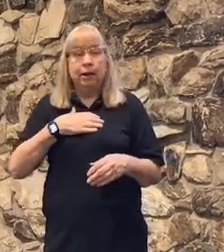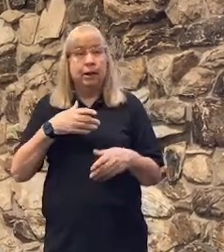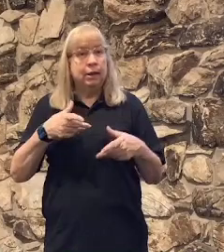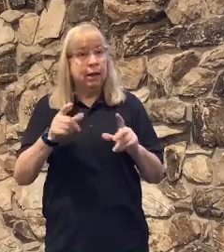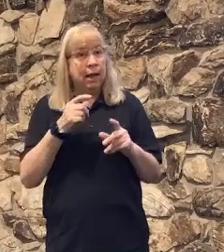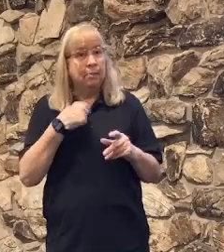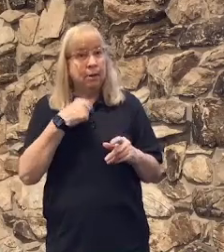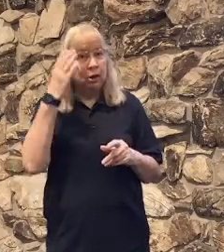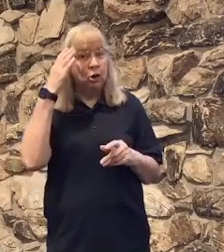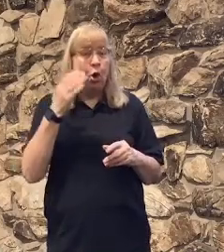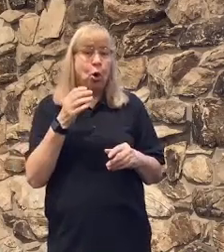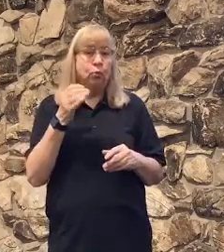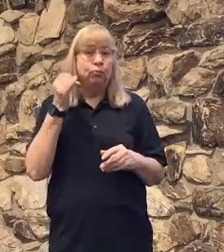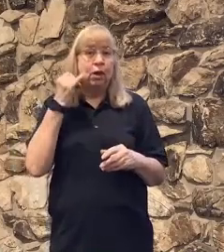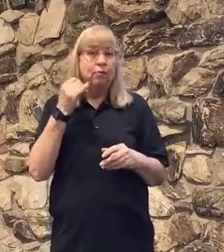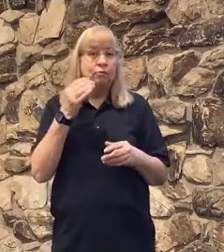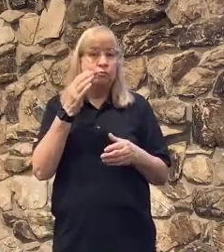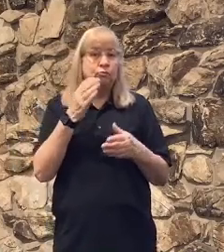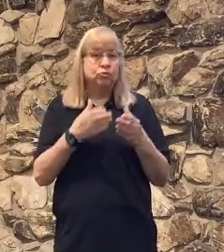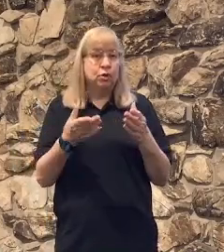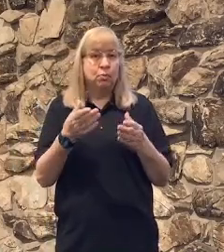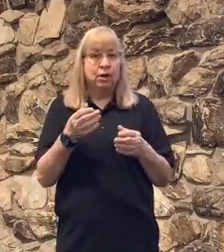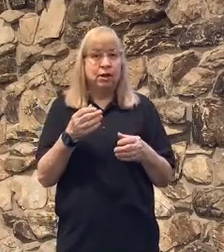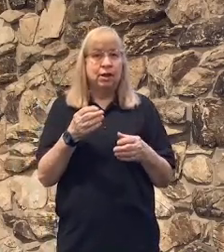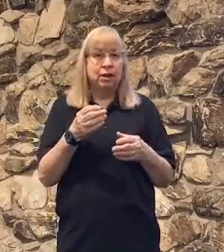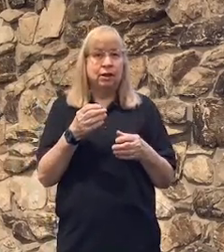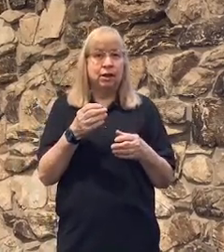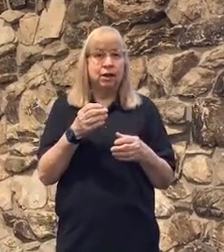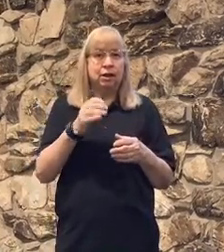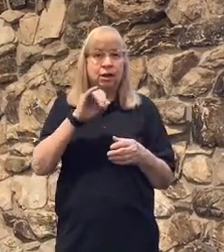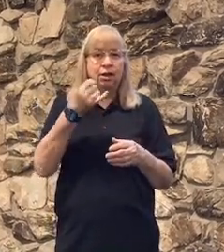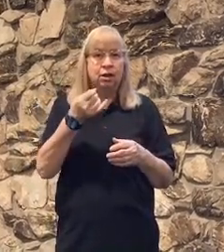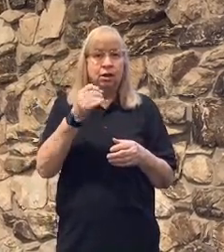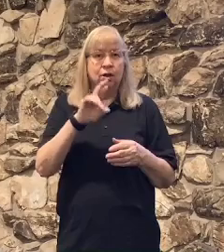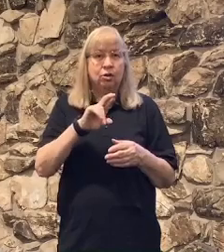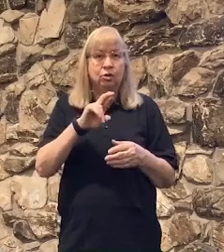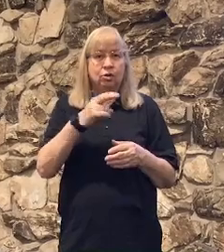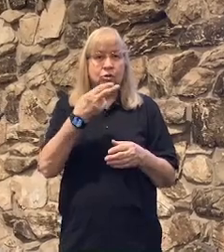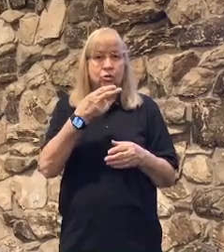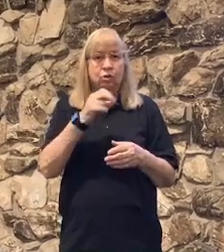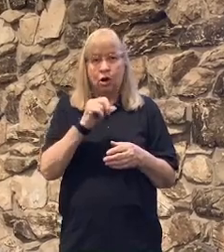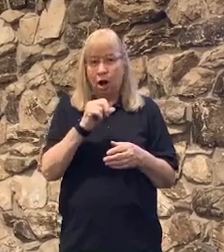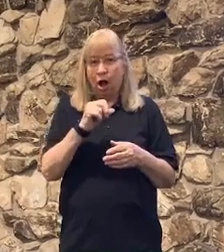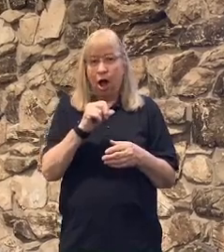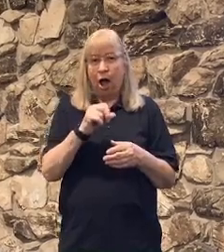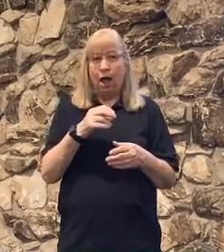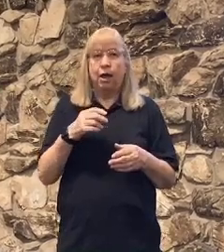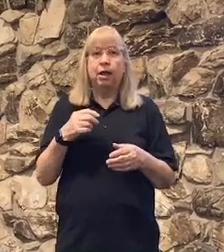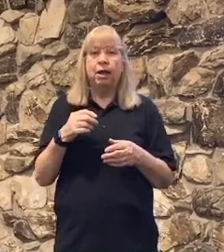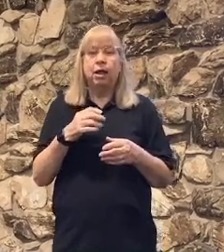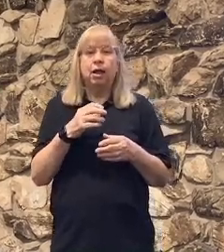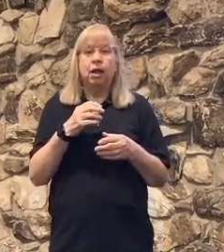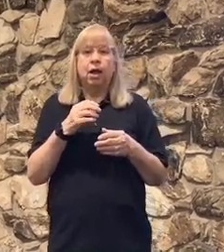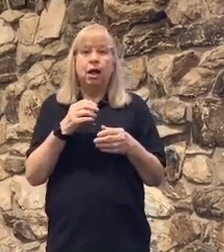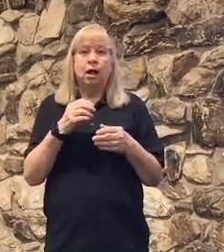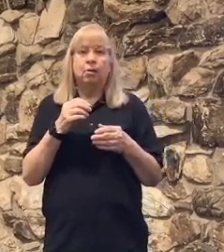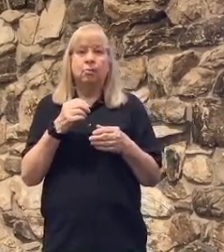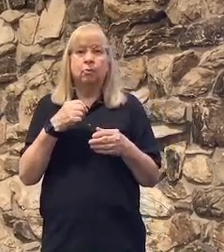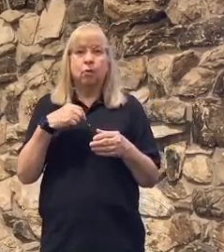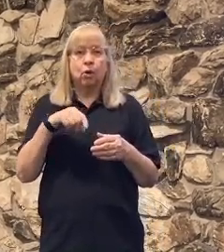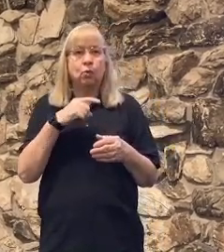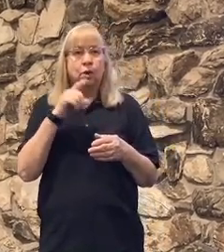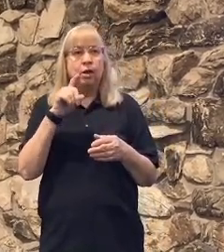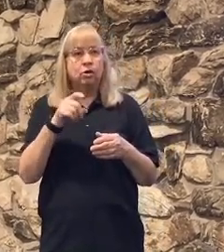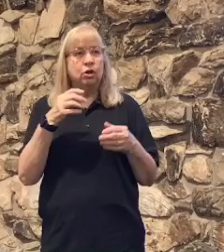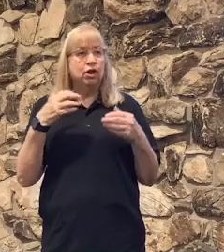you. So, that way we can get a good number, and between all of us, all three of our churches, we should have a